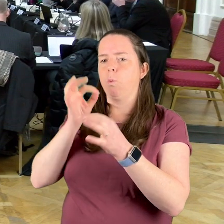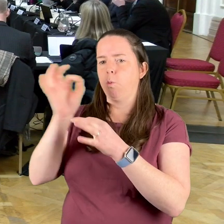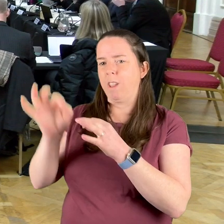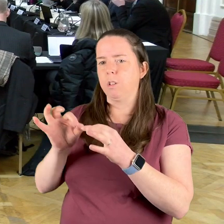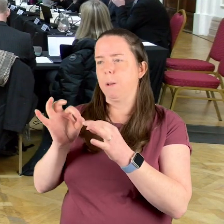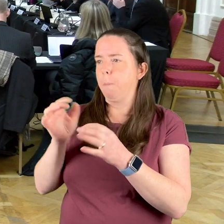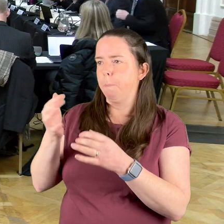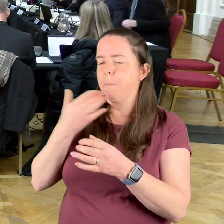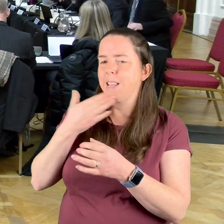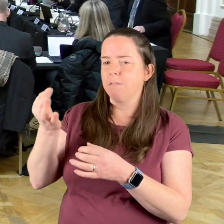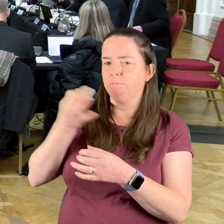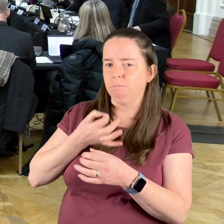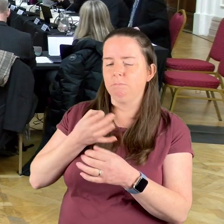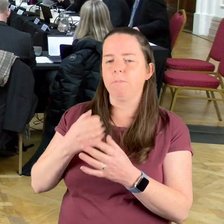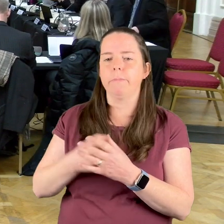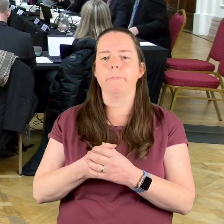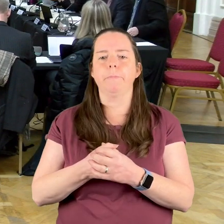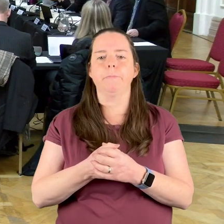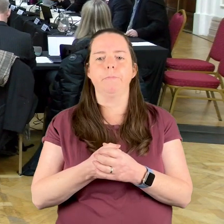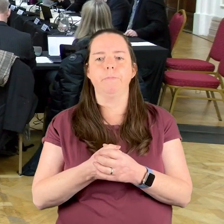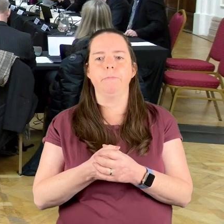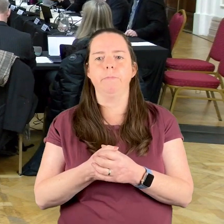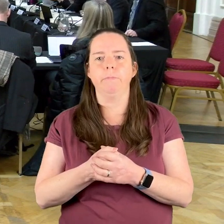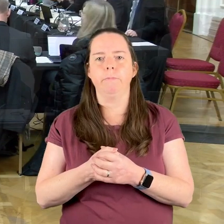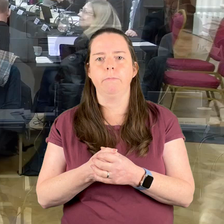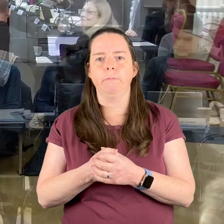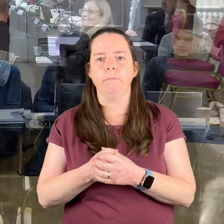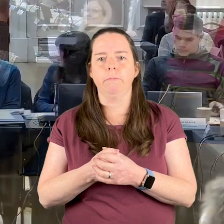his question, please?